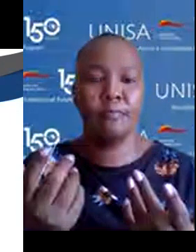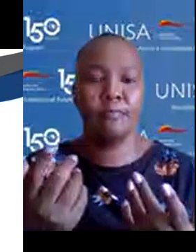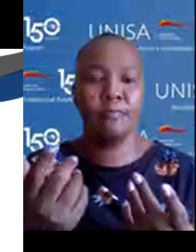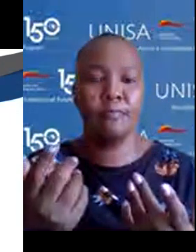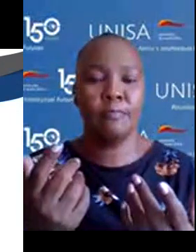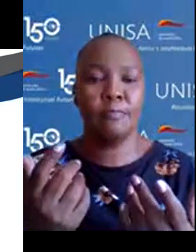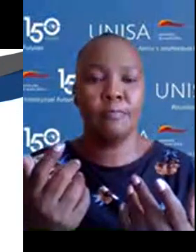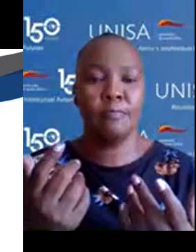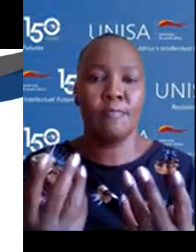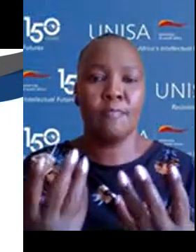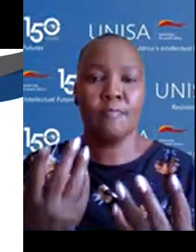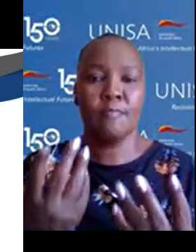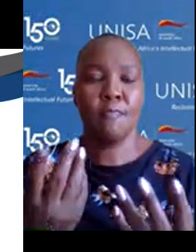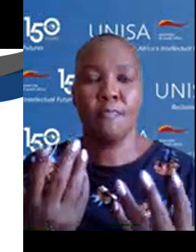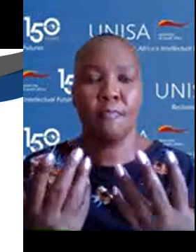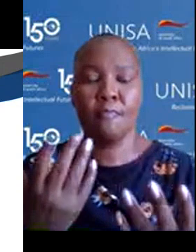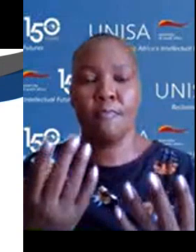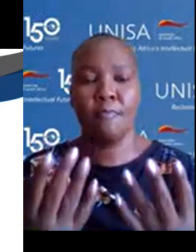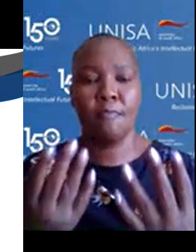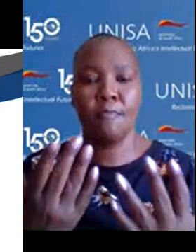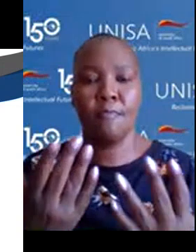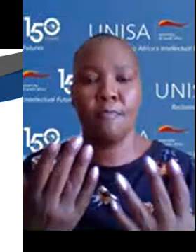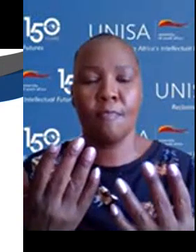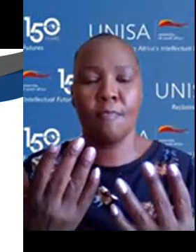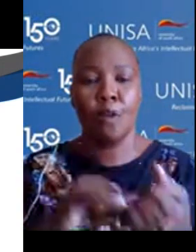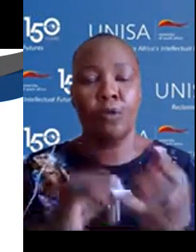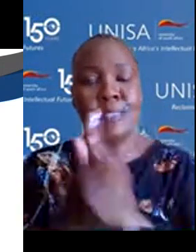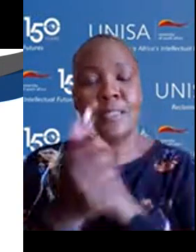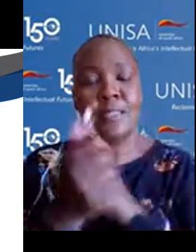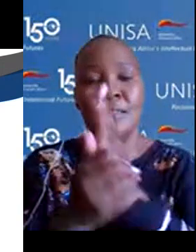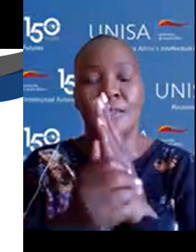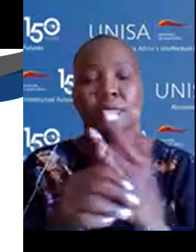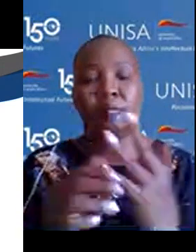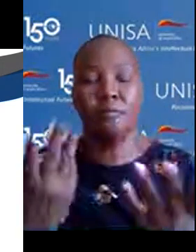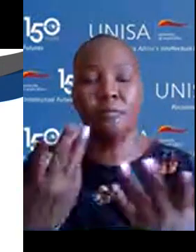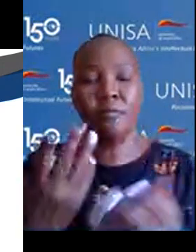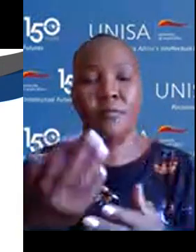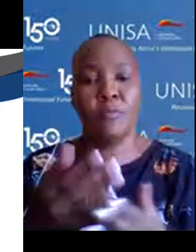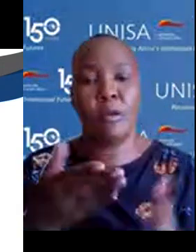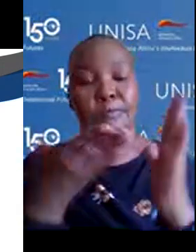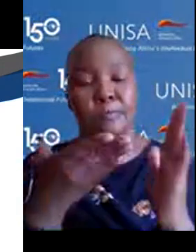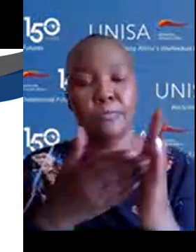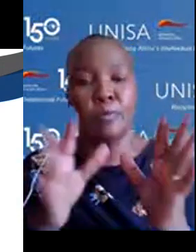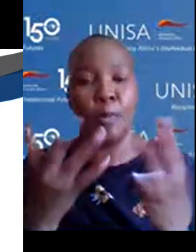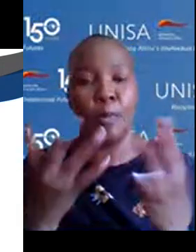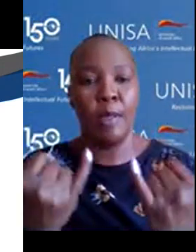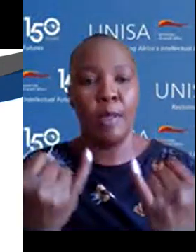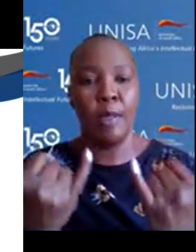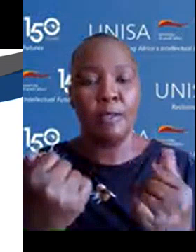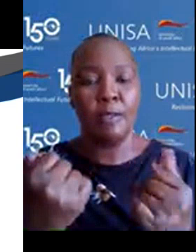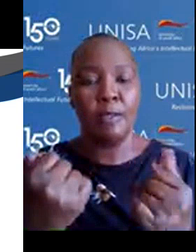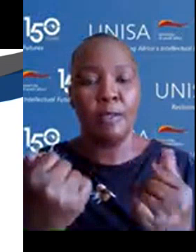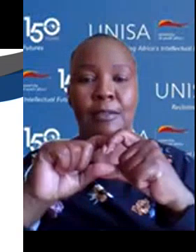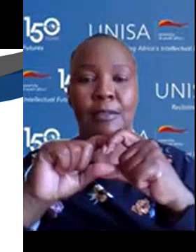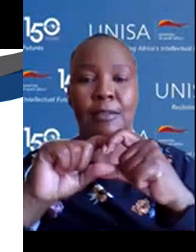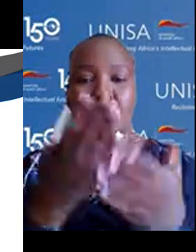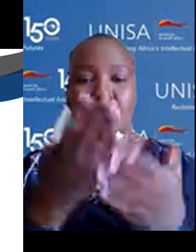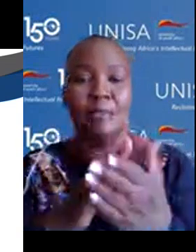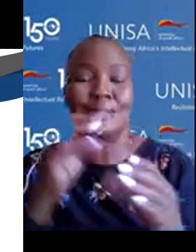onto the course site. So by now you should be already on the course site. The links have been shared in the chat as